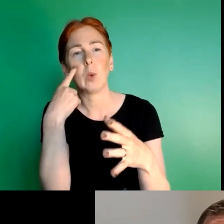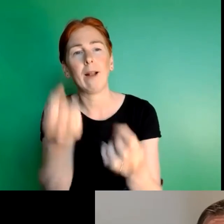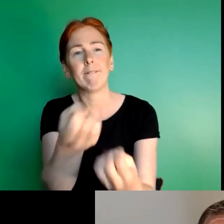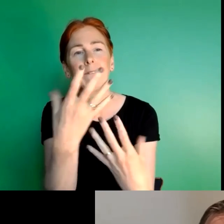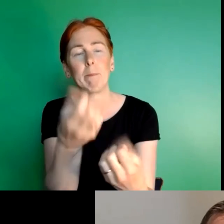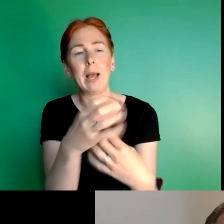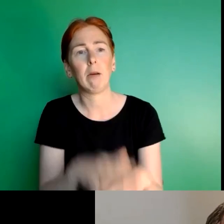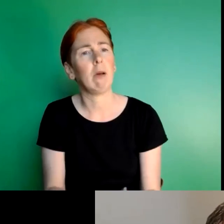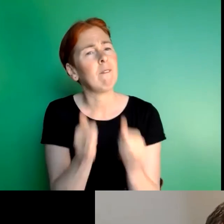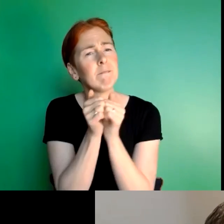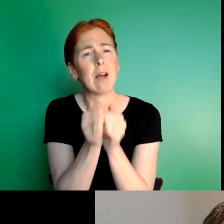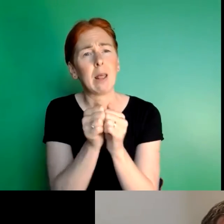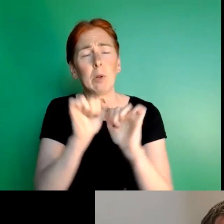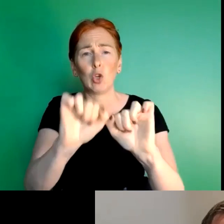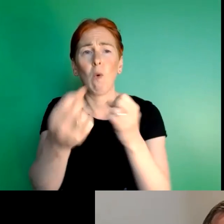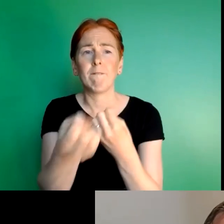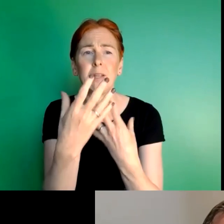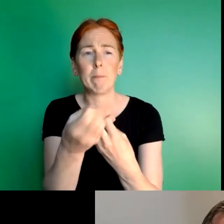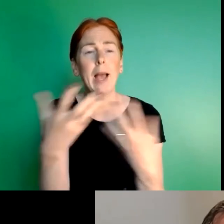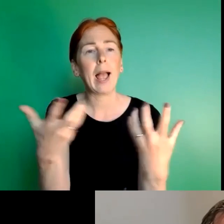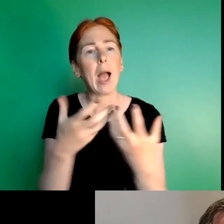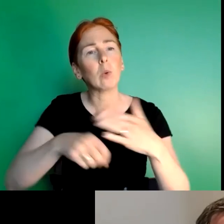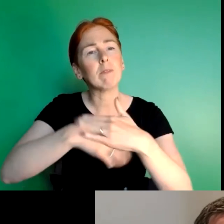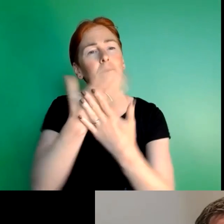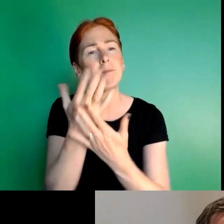services. So thank you once again for everyone who's